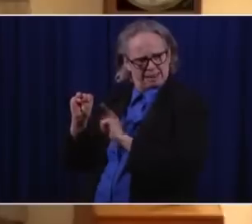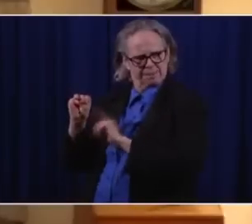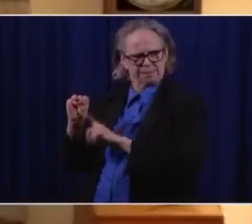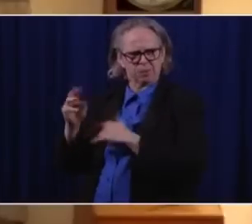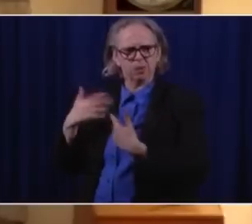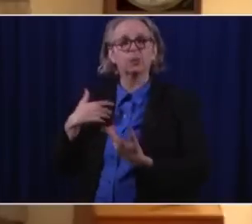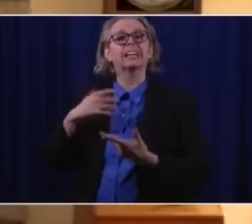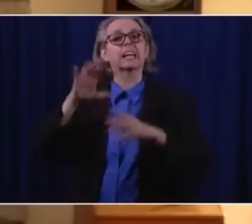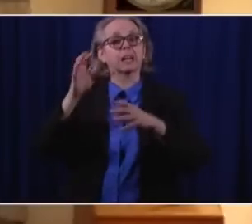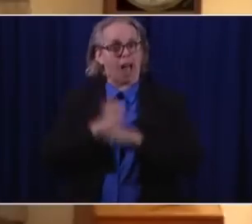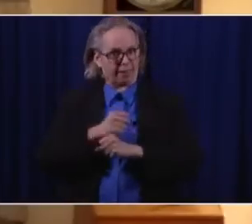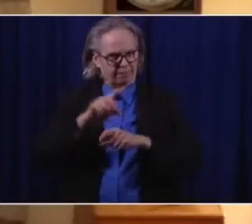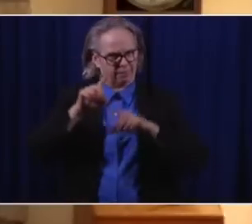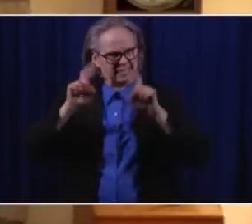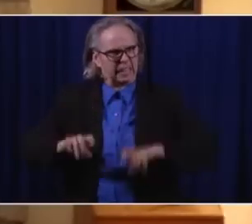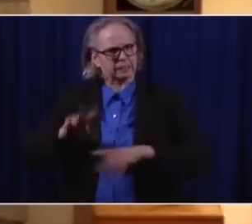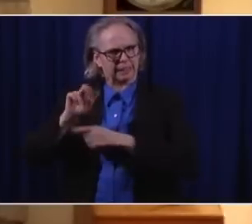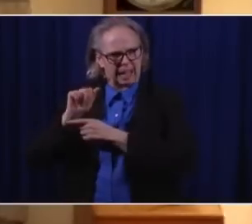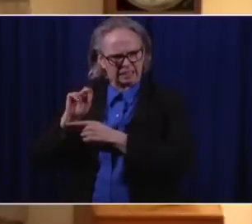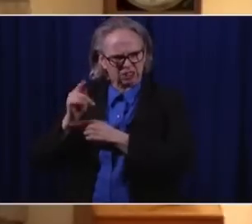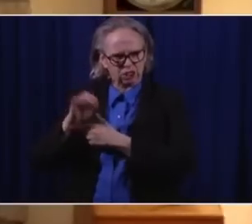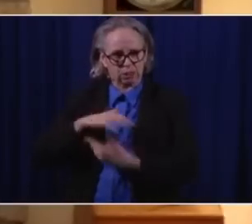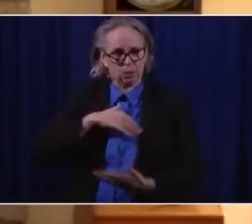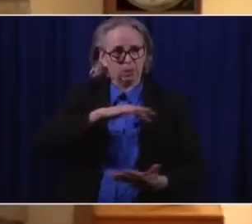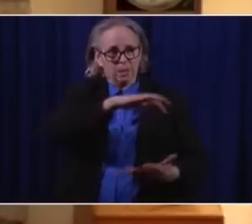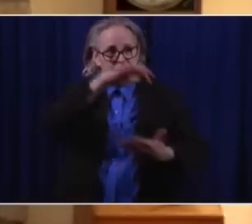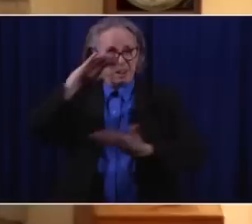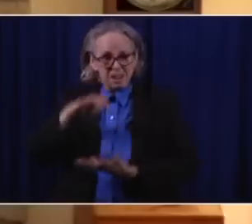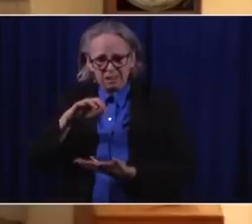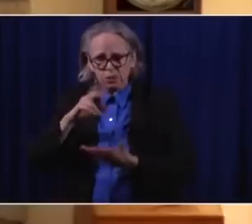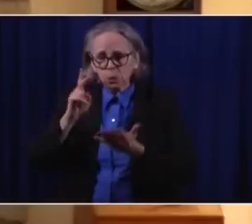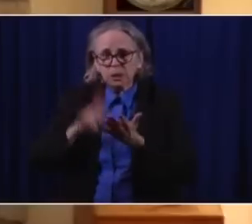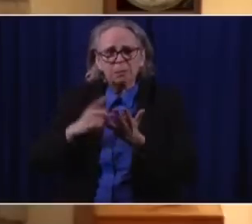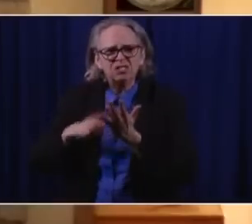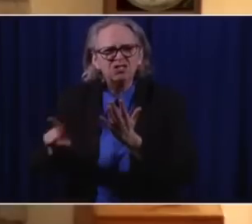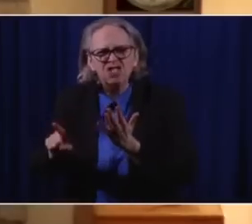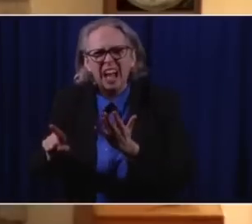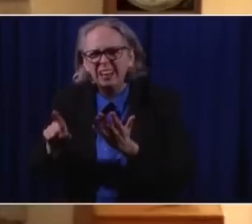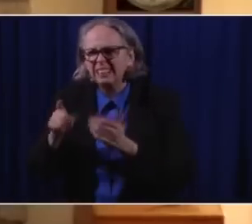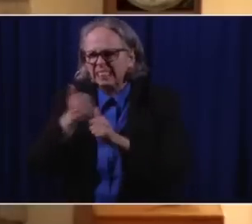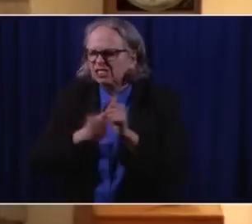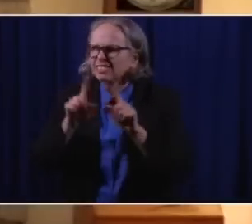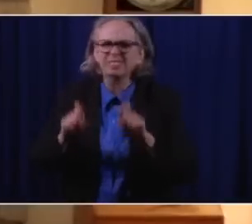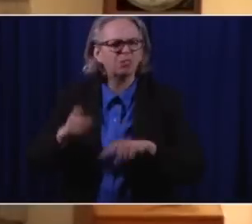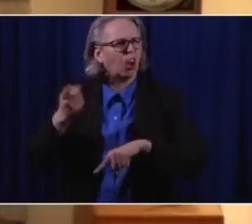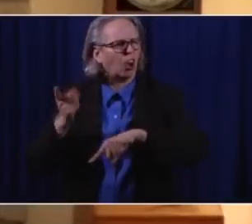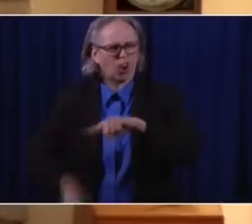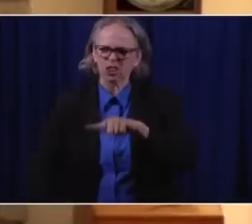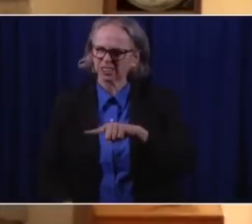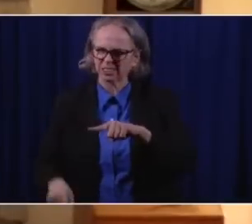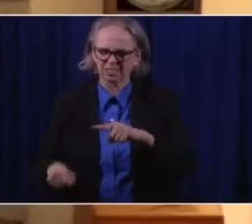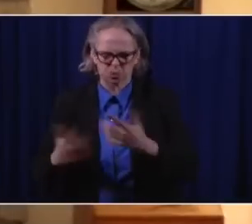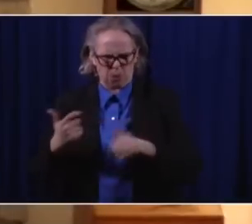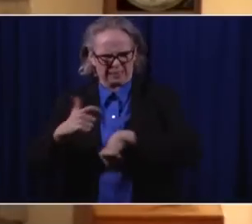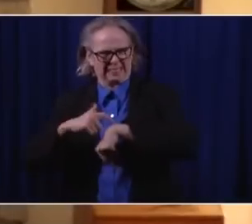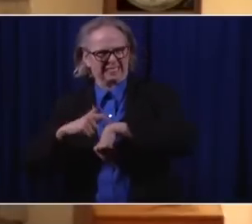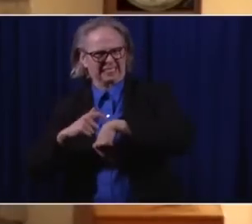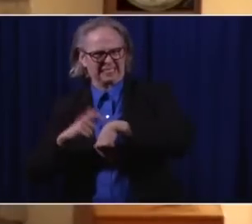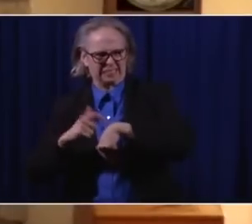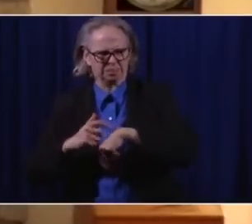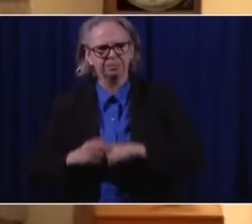the first day, Monday, that we were not clearing these tests. And so the only thing that was dropping in, the only thing that continues to drop